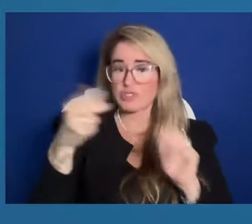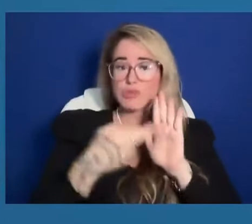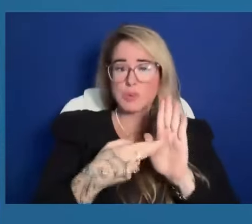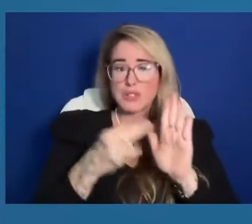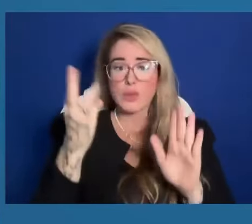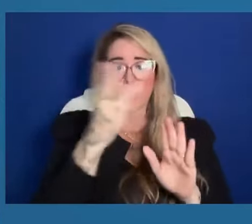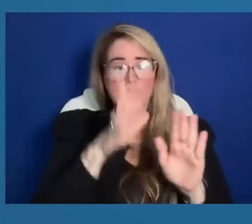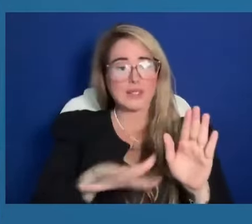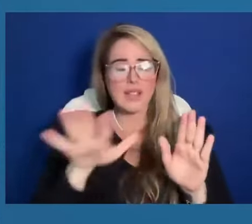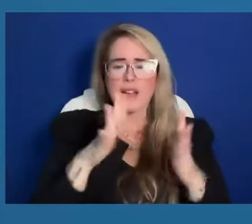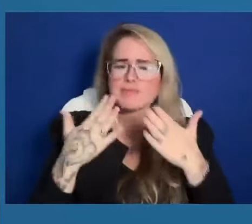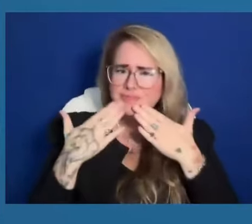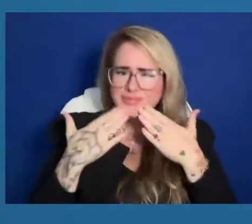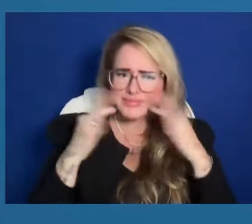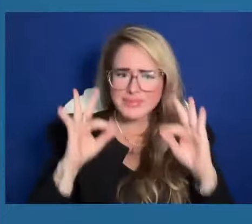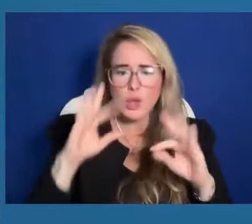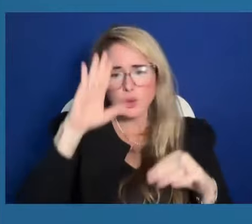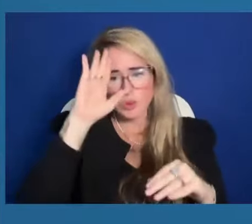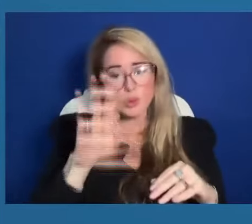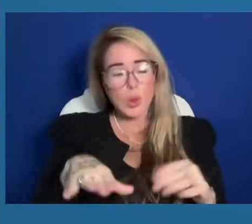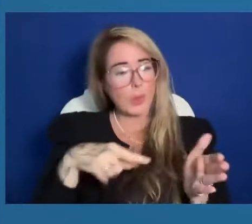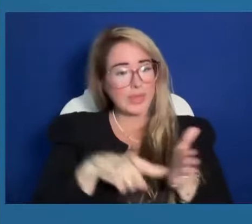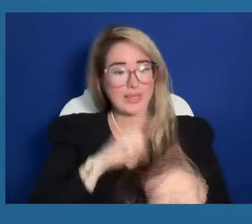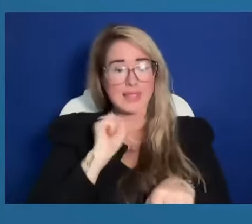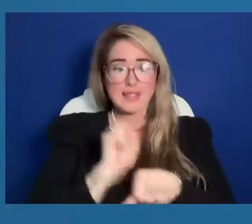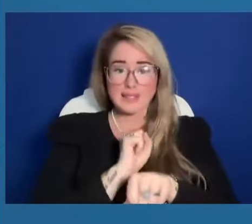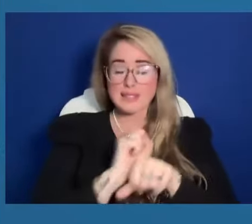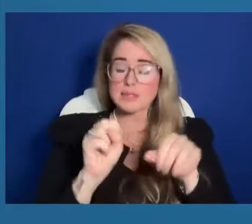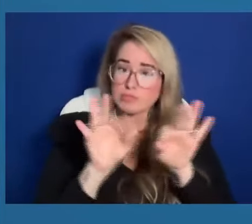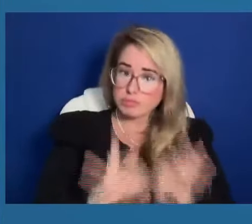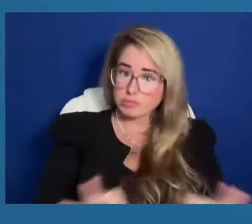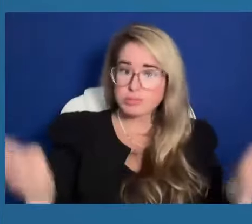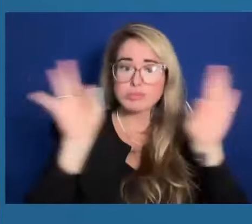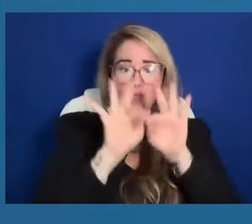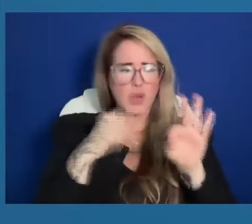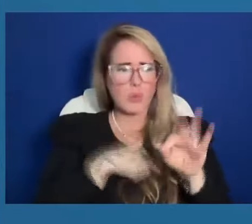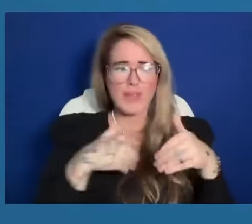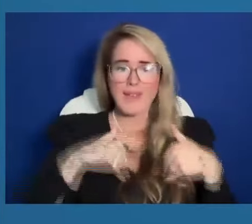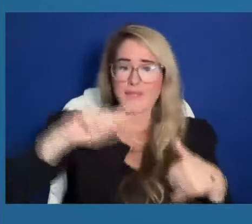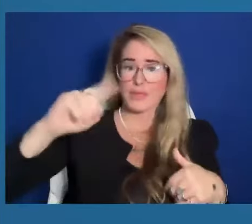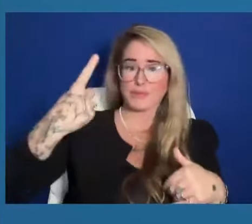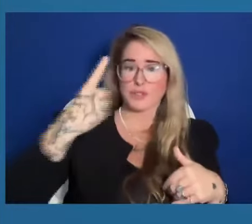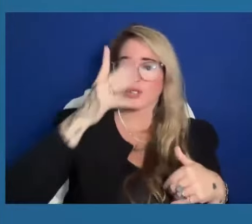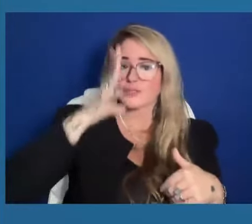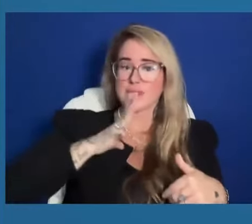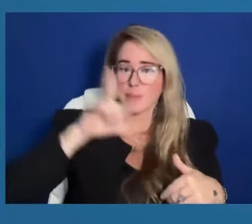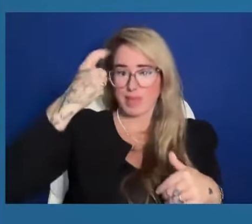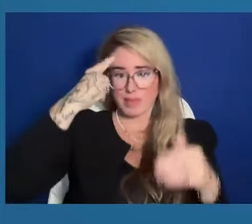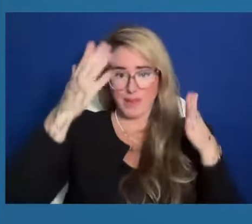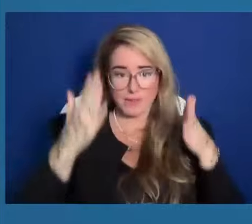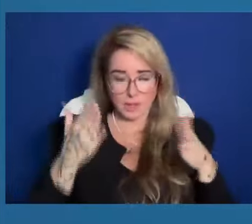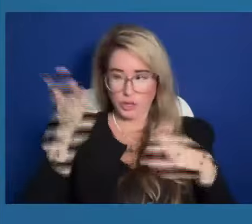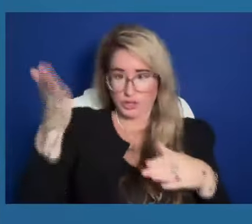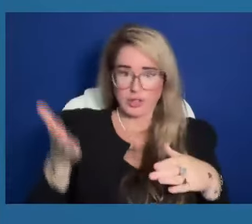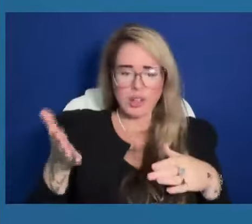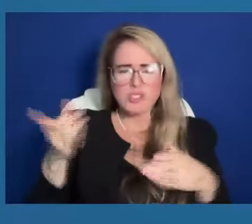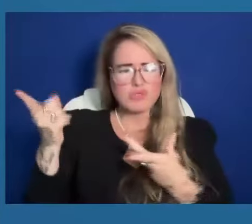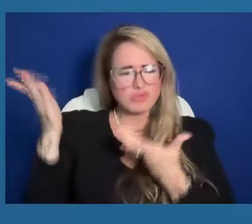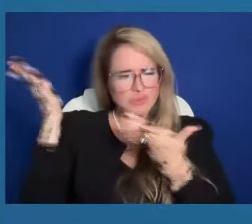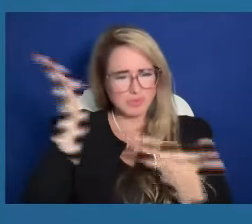You know, this is quite significant that we have the first woman governor who is bringing